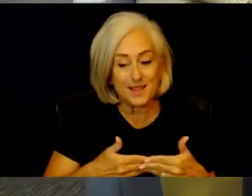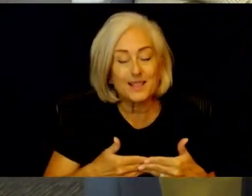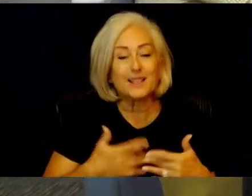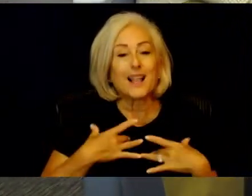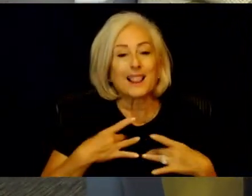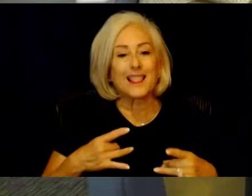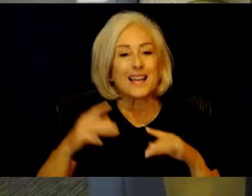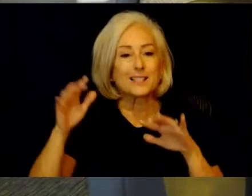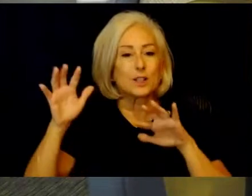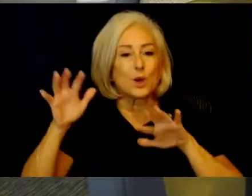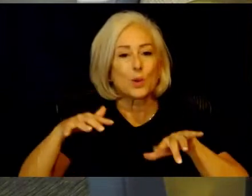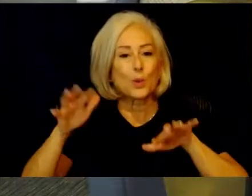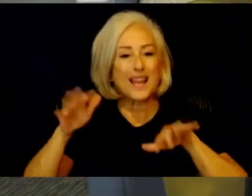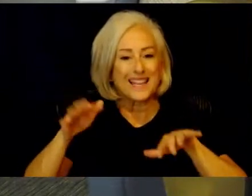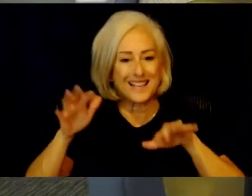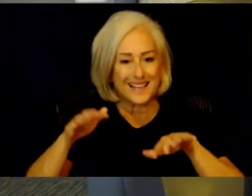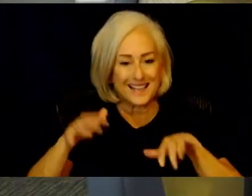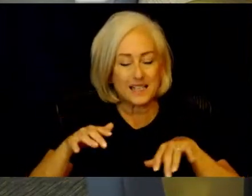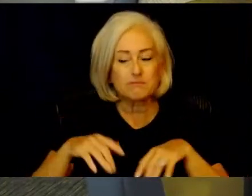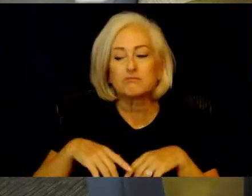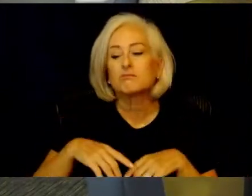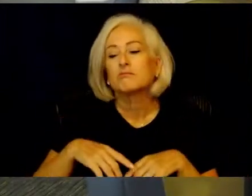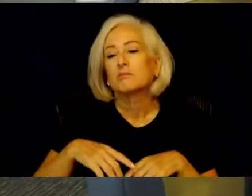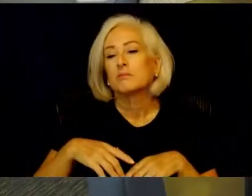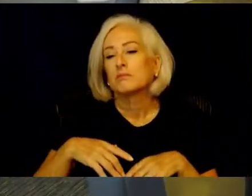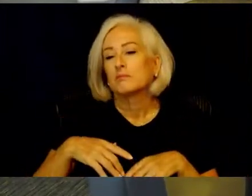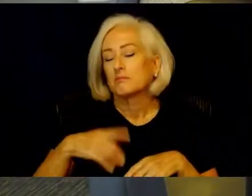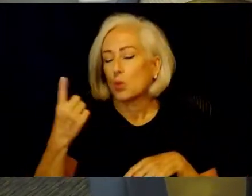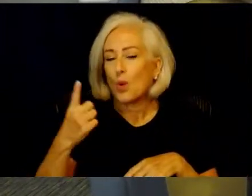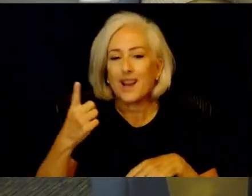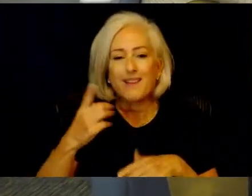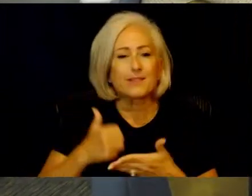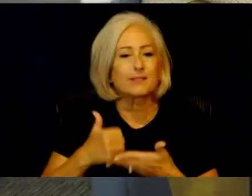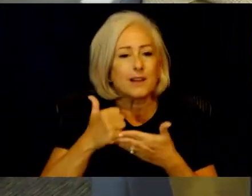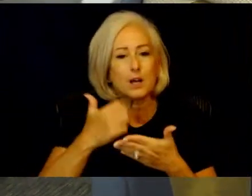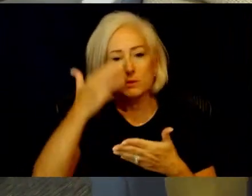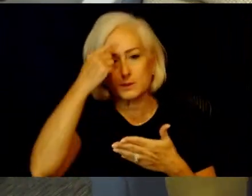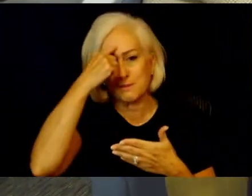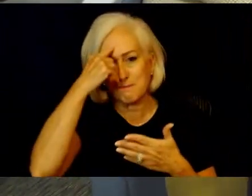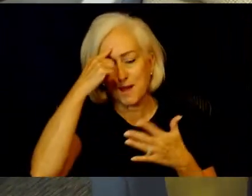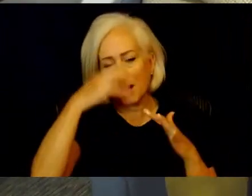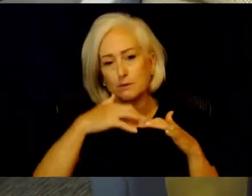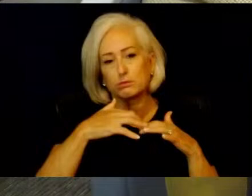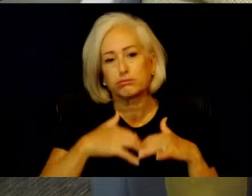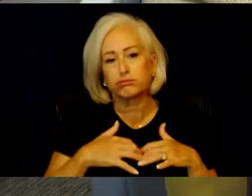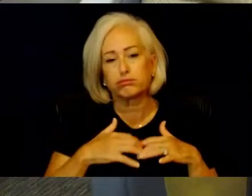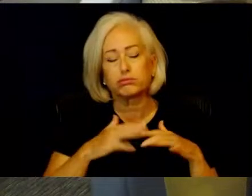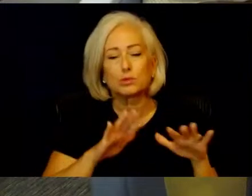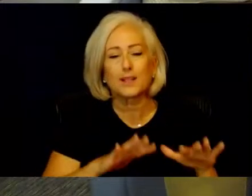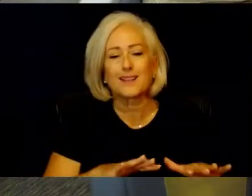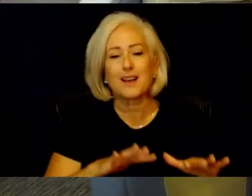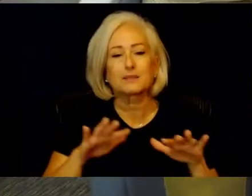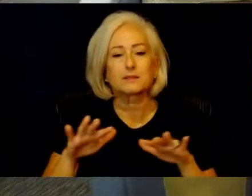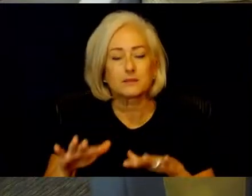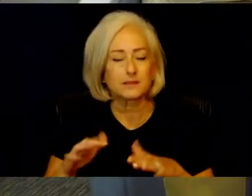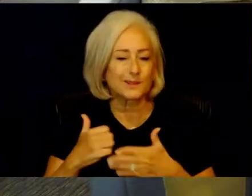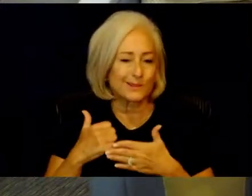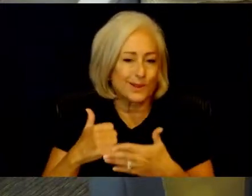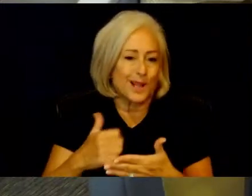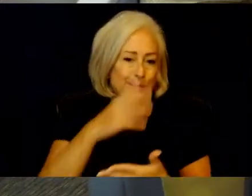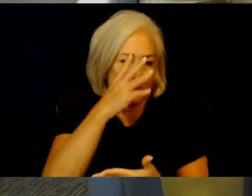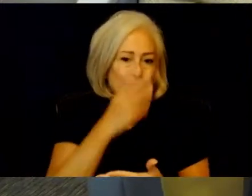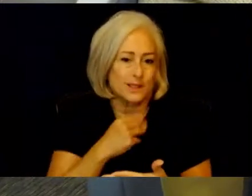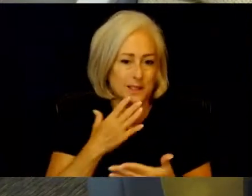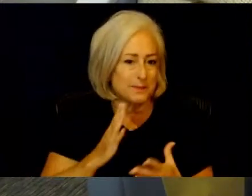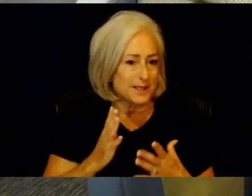waterfalls. Anything that can calm your mind and you get used to that sound at night helps with sleep. Varies with patients, but I think it's a similar concept. Some noise